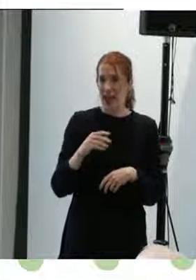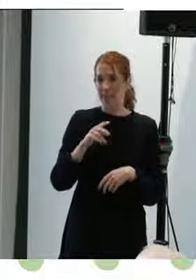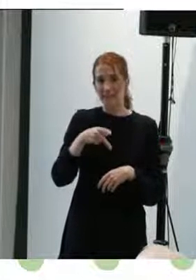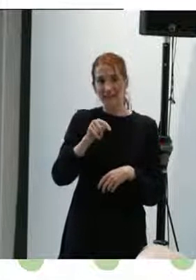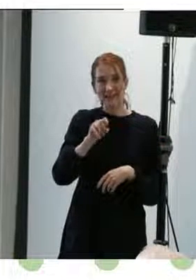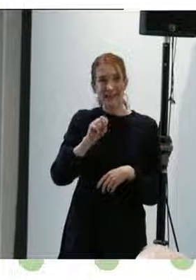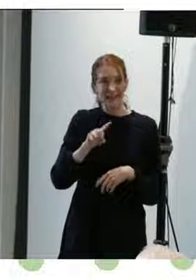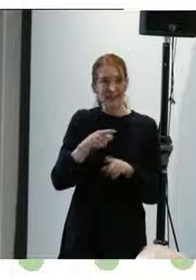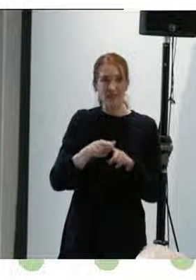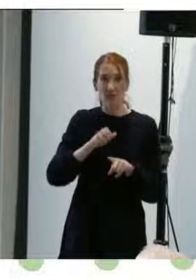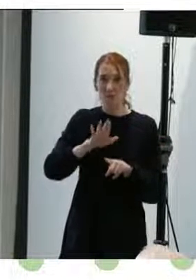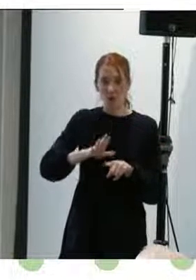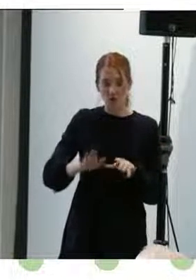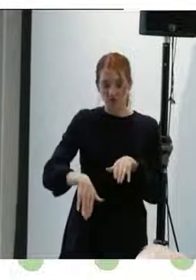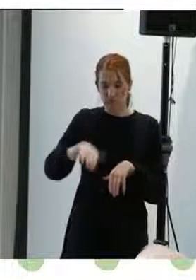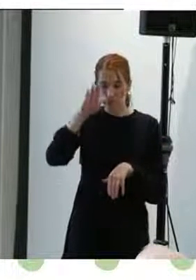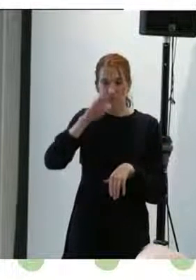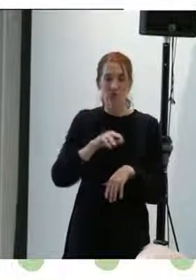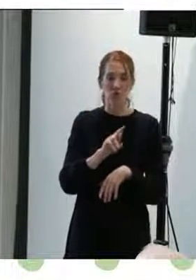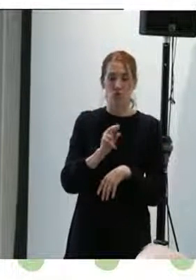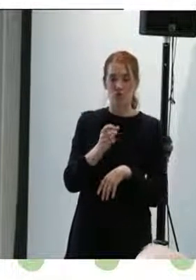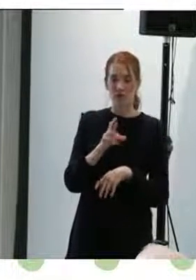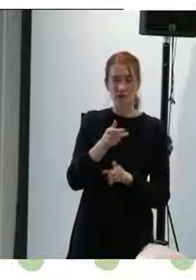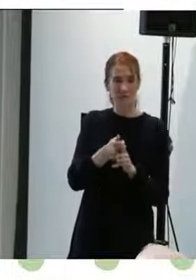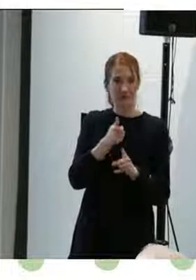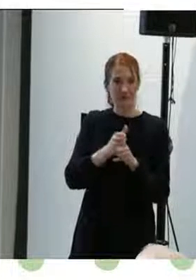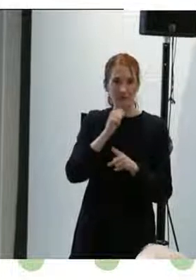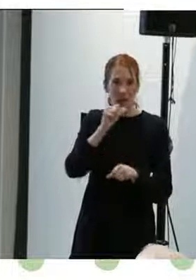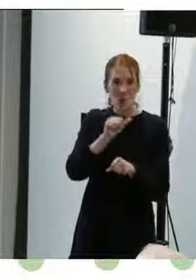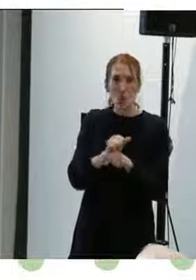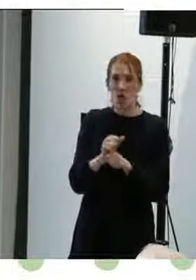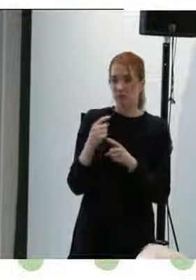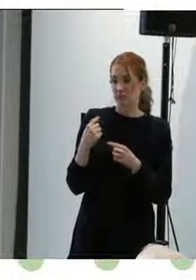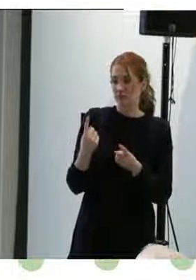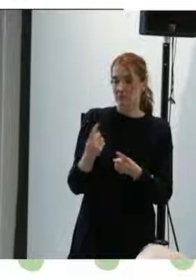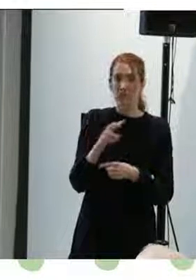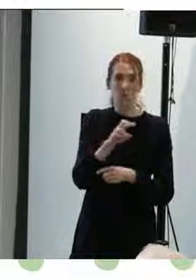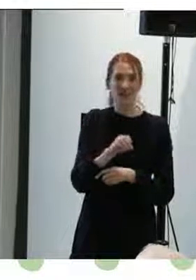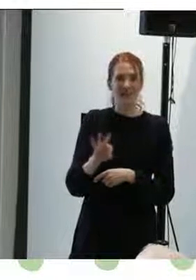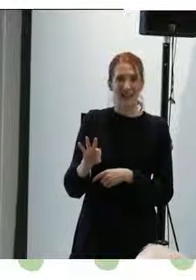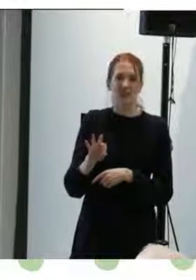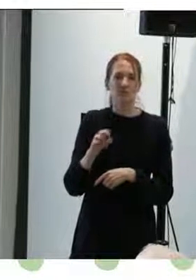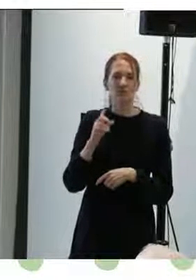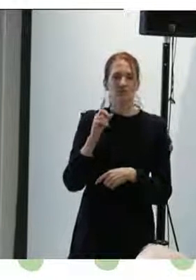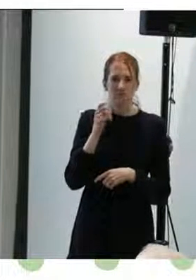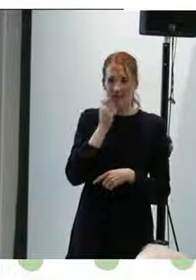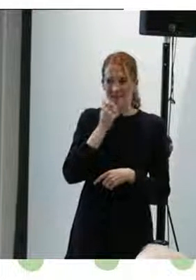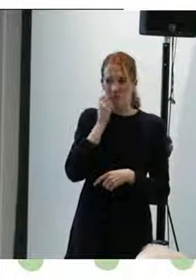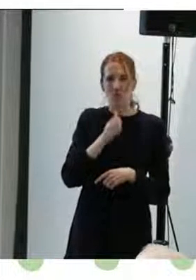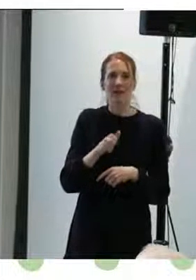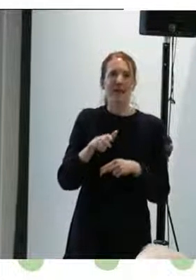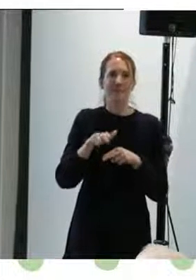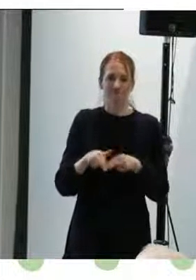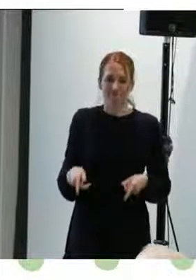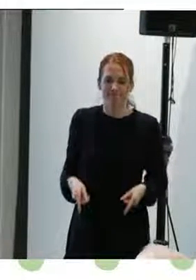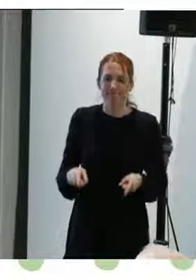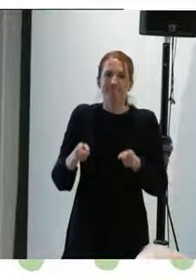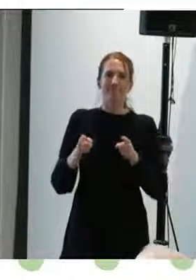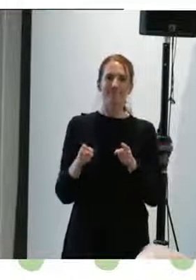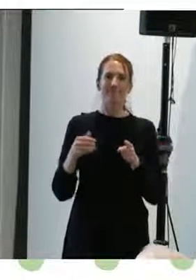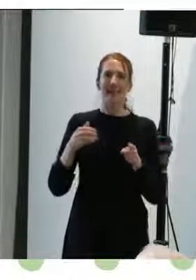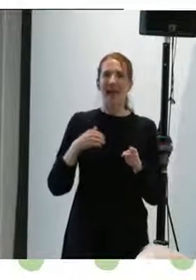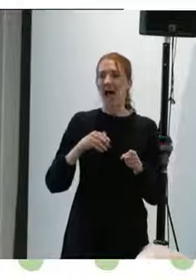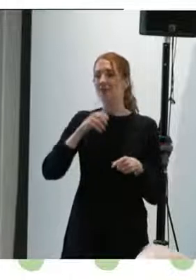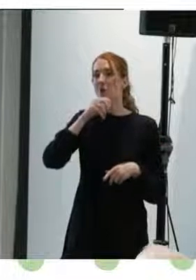Roger has been out of work since 2009, and he spends his days lying on his recliner with an orange pharmacy bottle on the